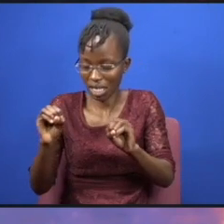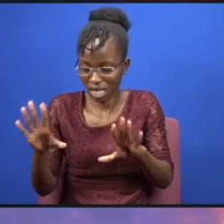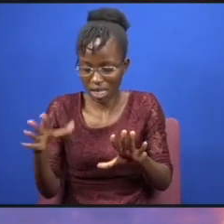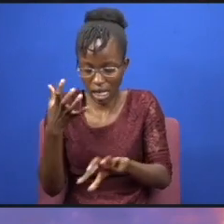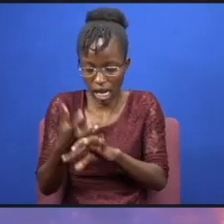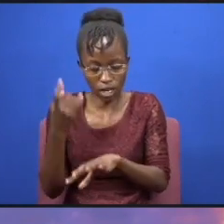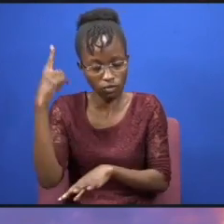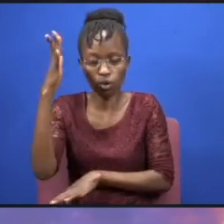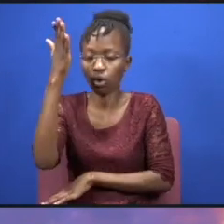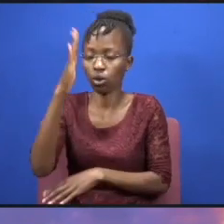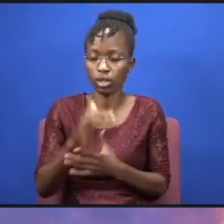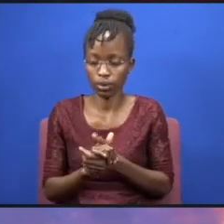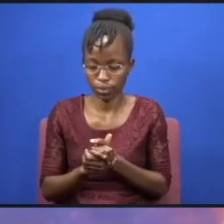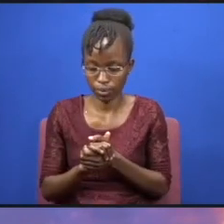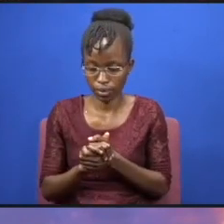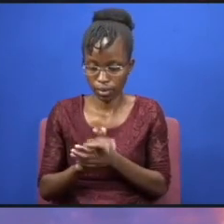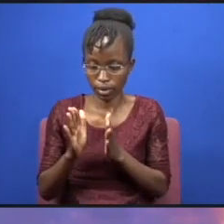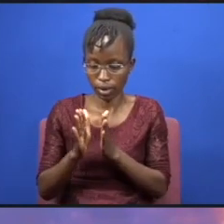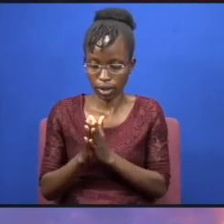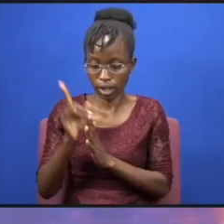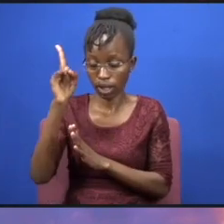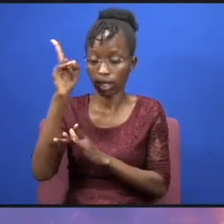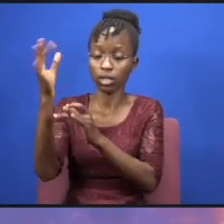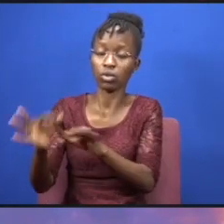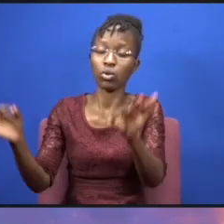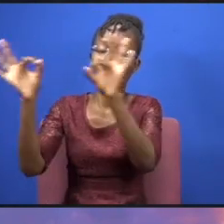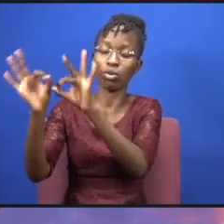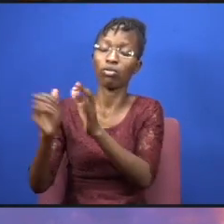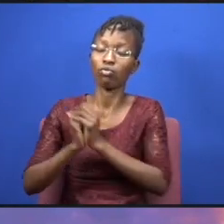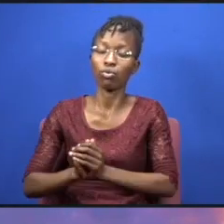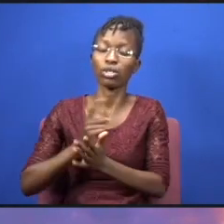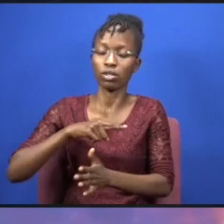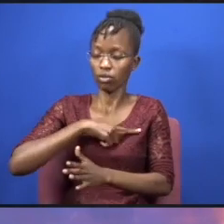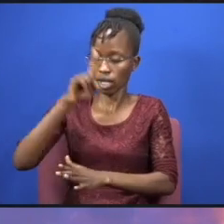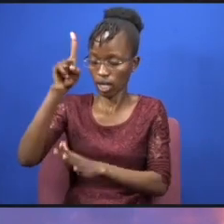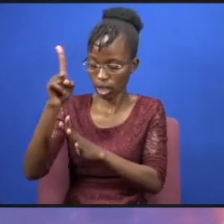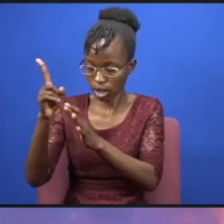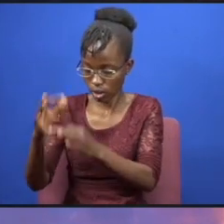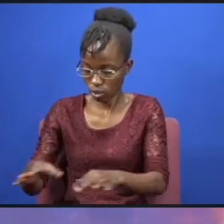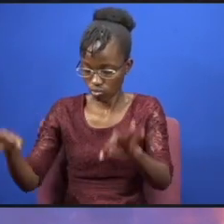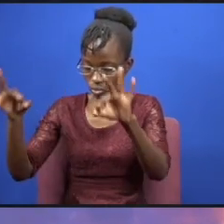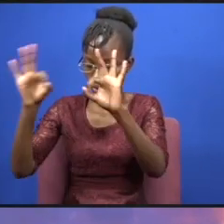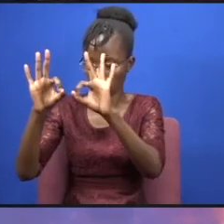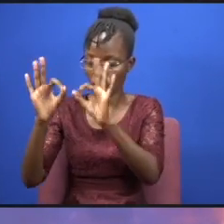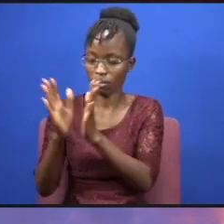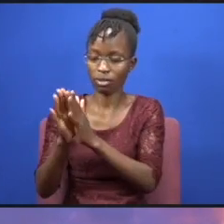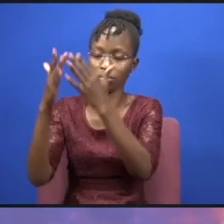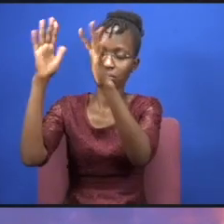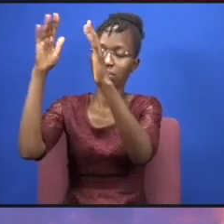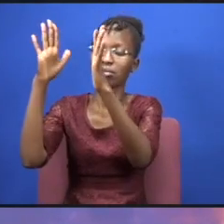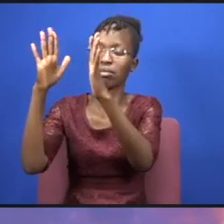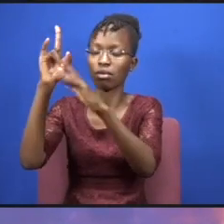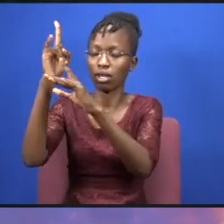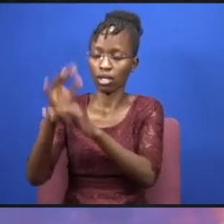difficult for Him. And He's deserving of our worship. He deserves our clap offering. He deserves